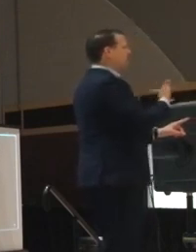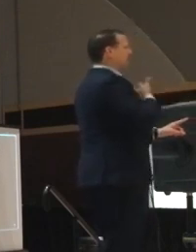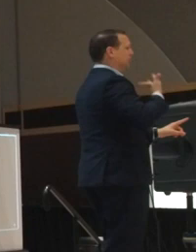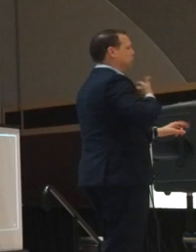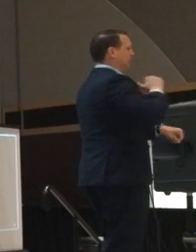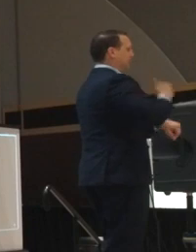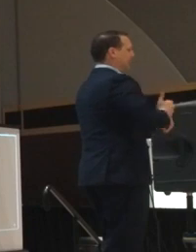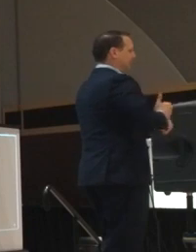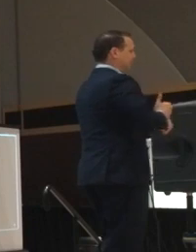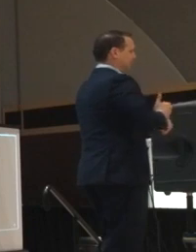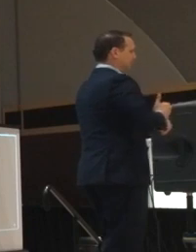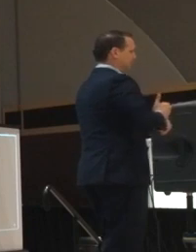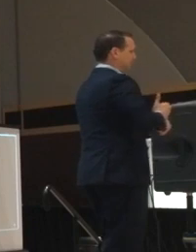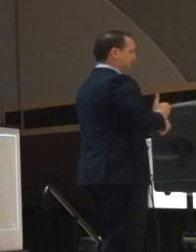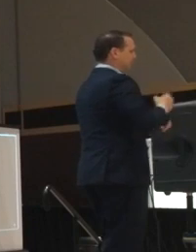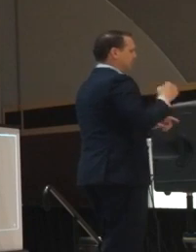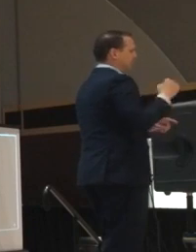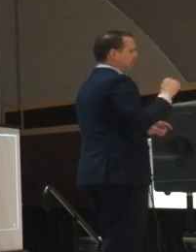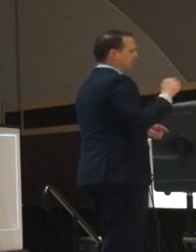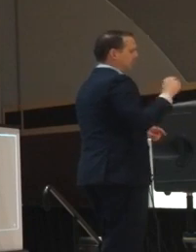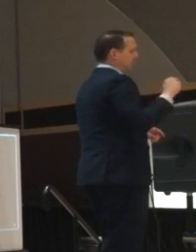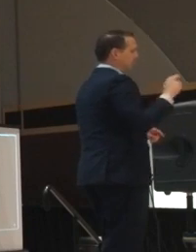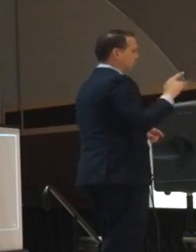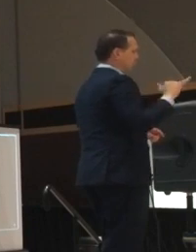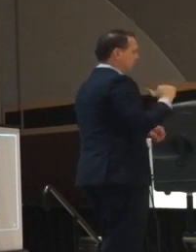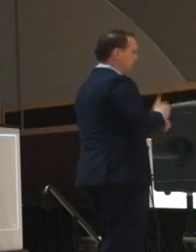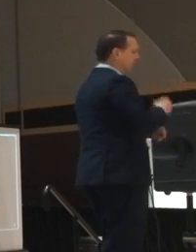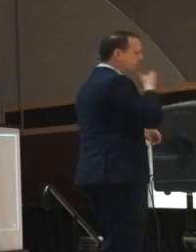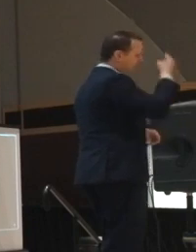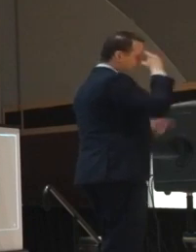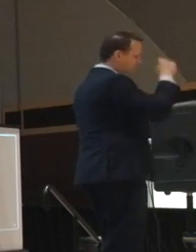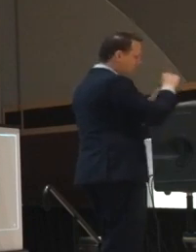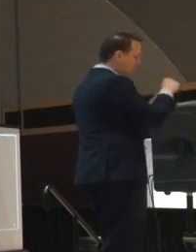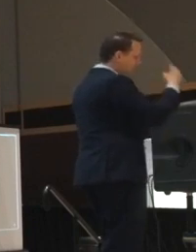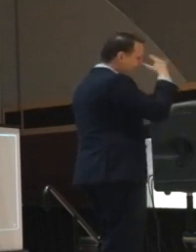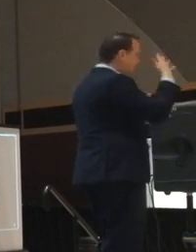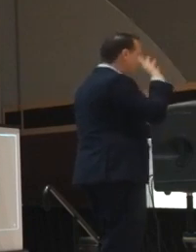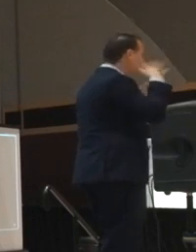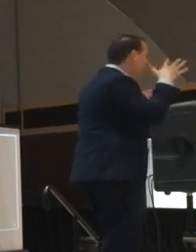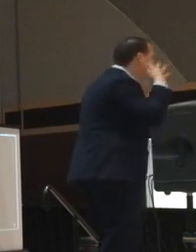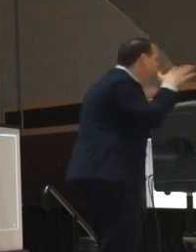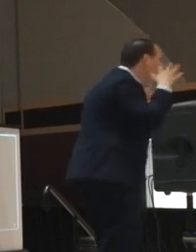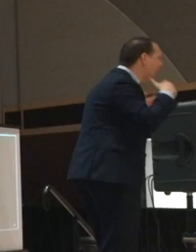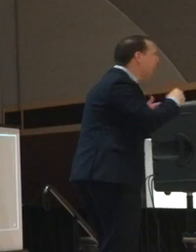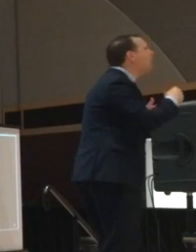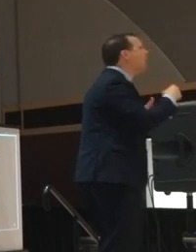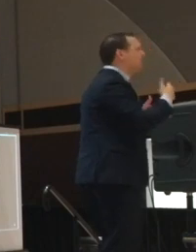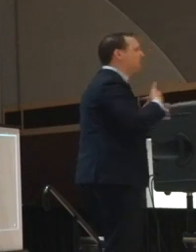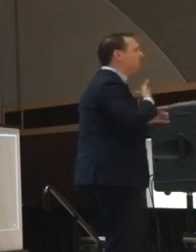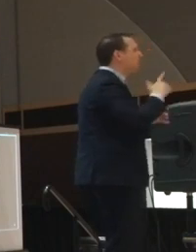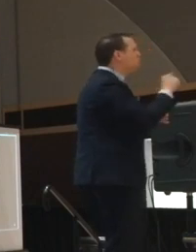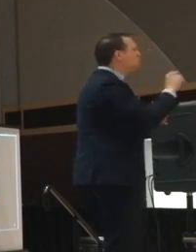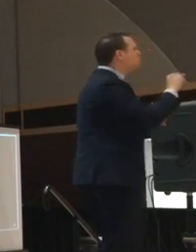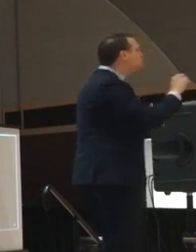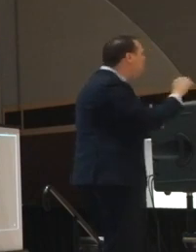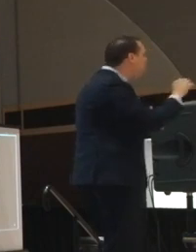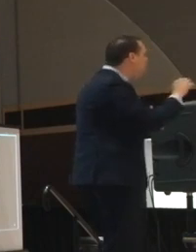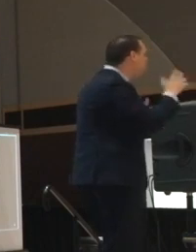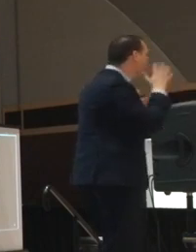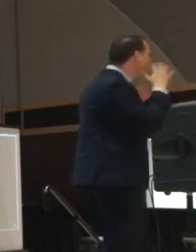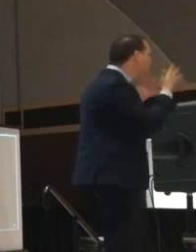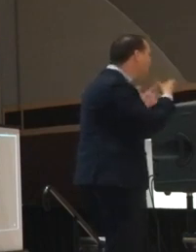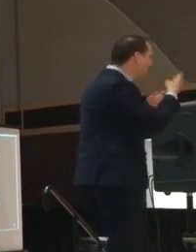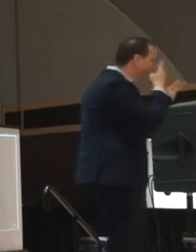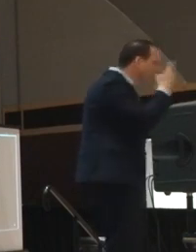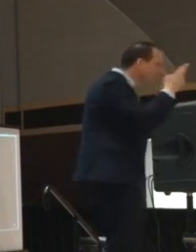sensory-based thought. They don't think in words. It sounds. They're really into tone of voice. What is it